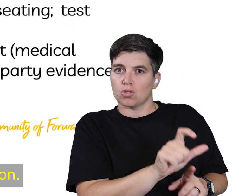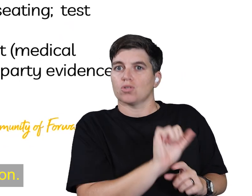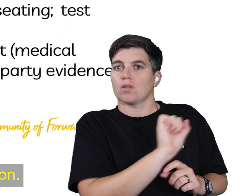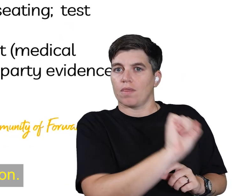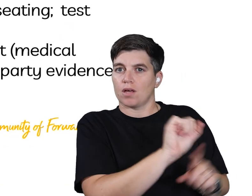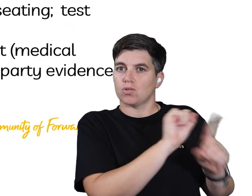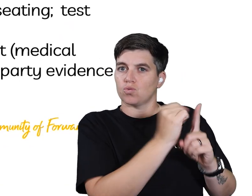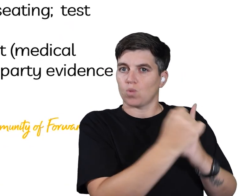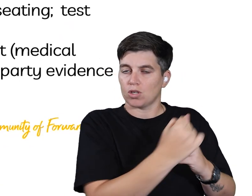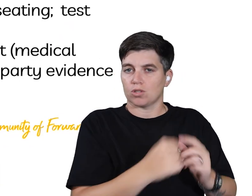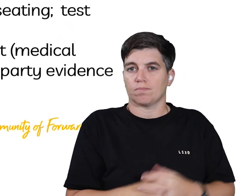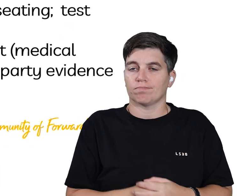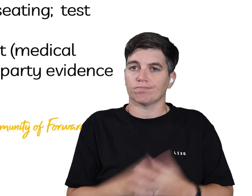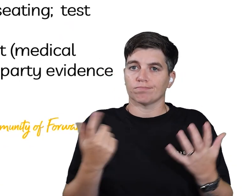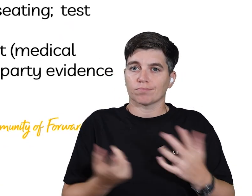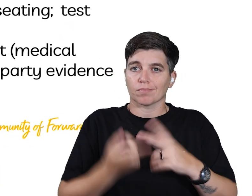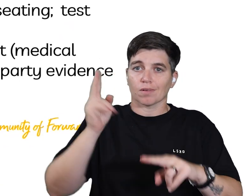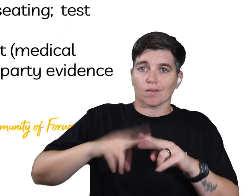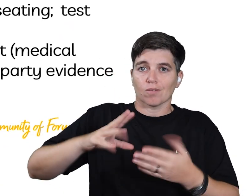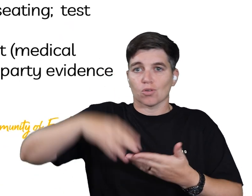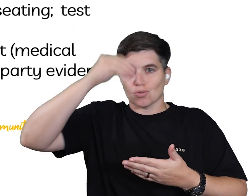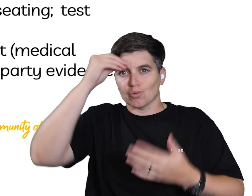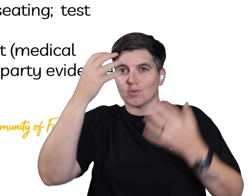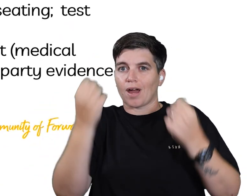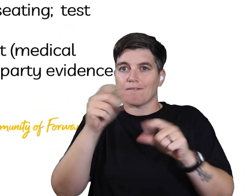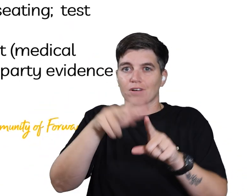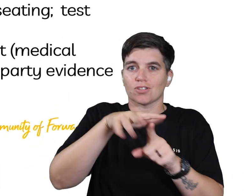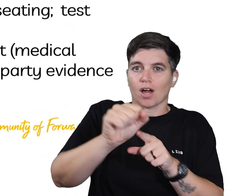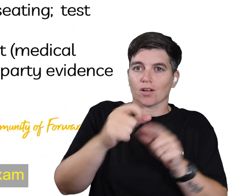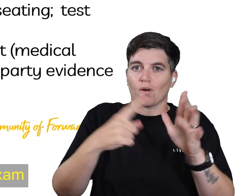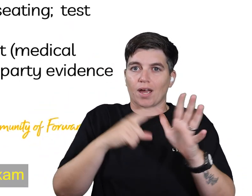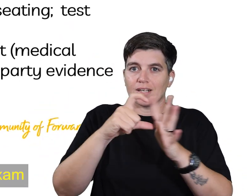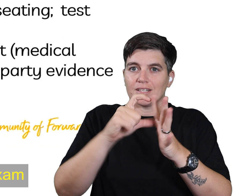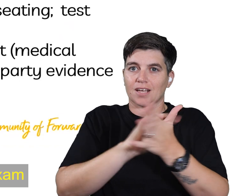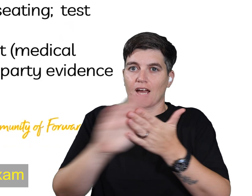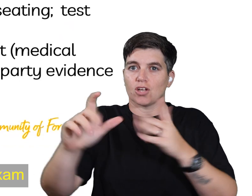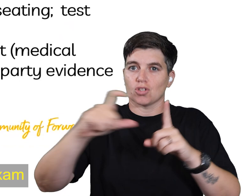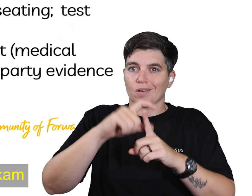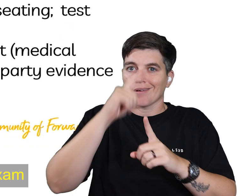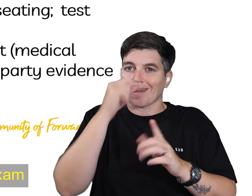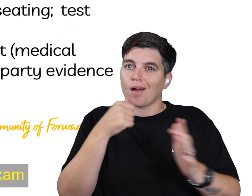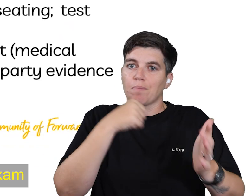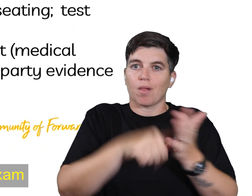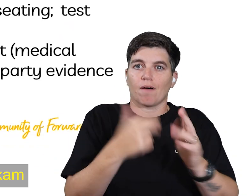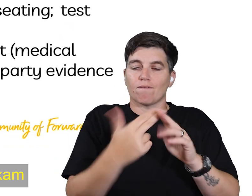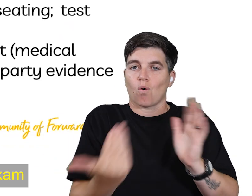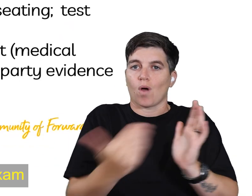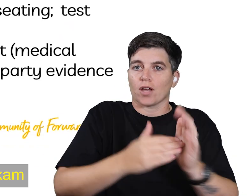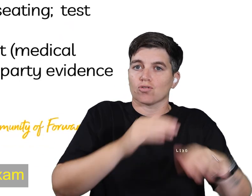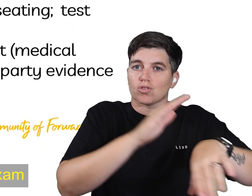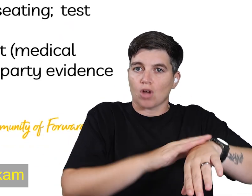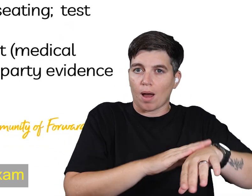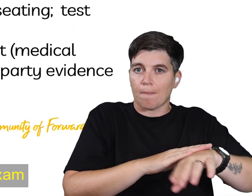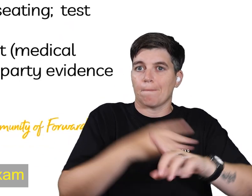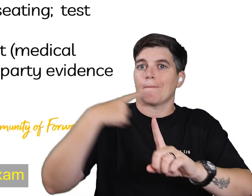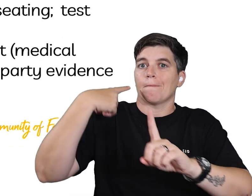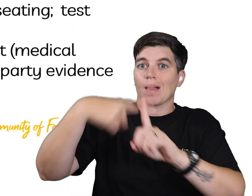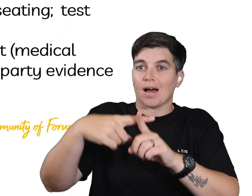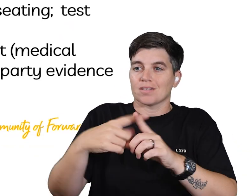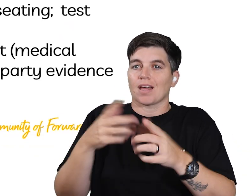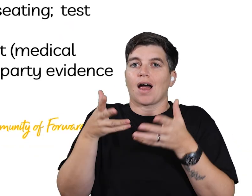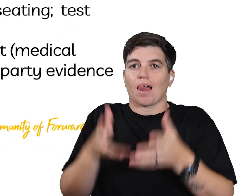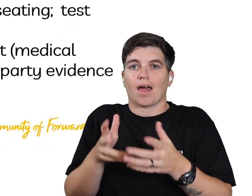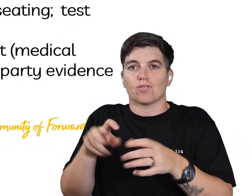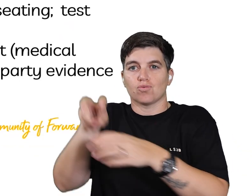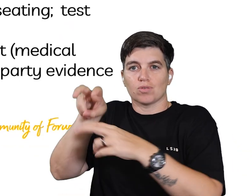condition. For example, a student with diagnosed ADHD may be eligible to apply for extra time for an exam